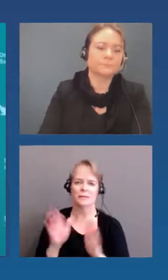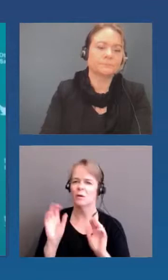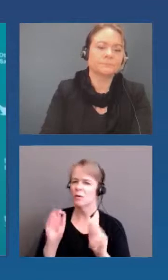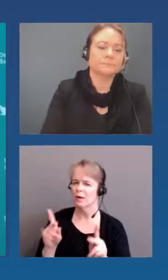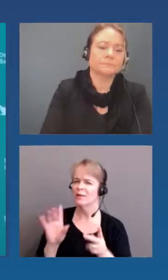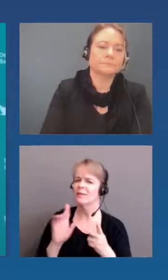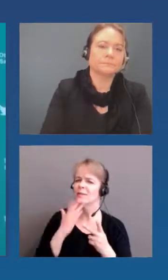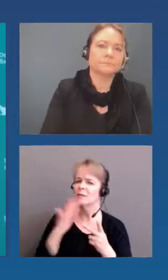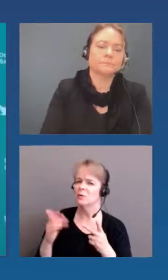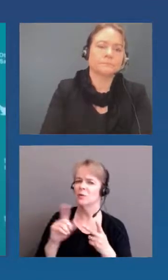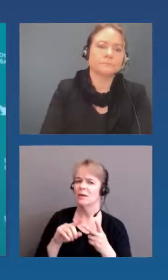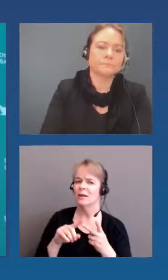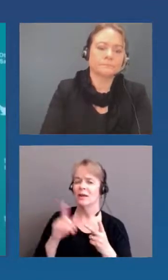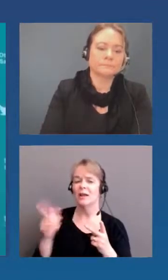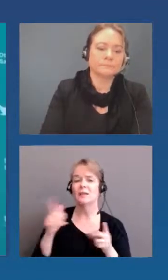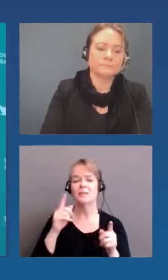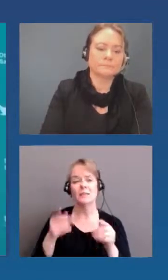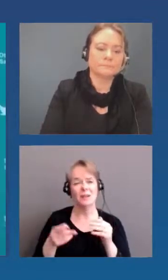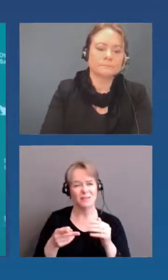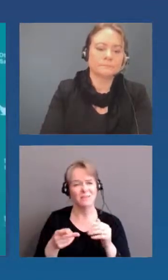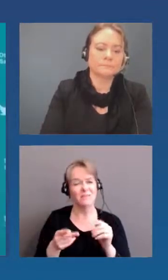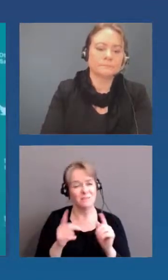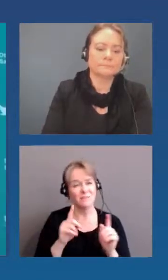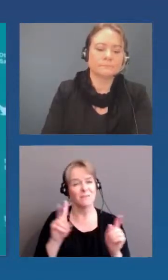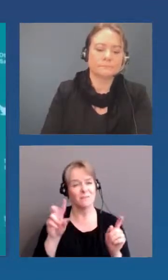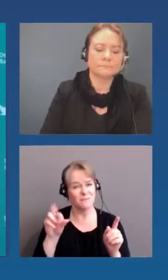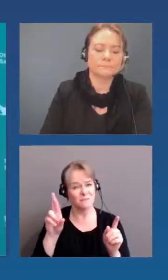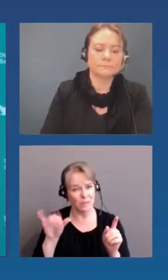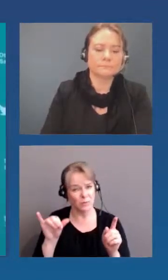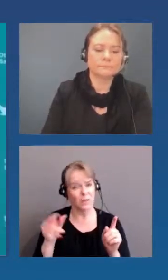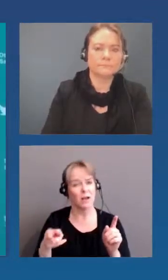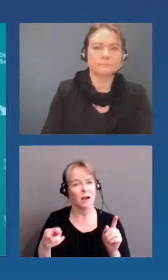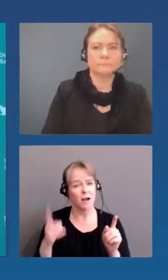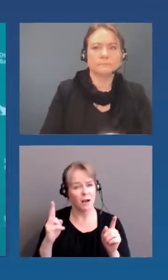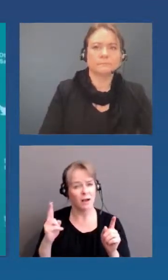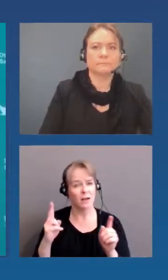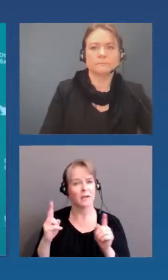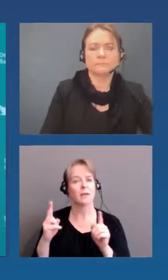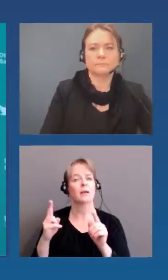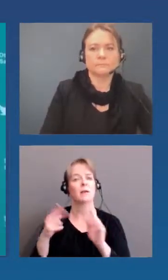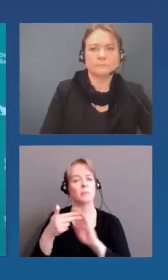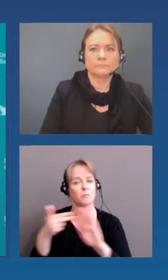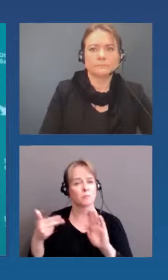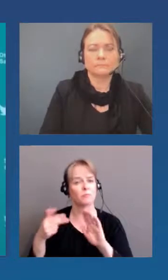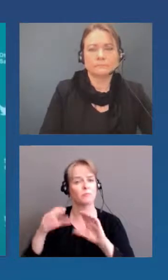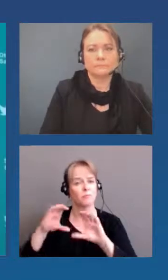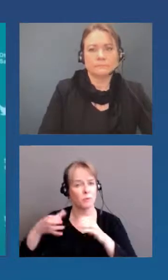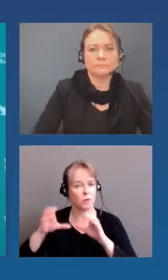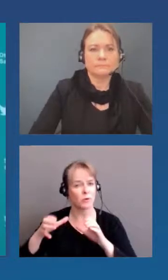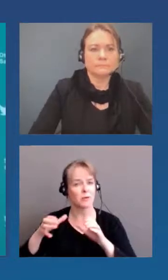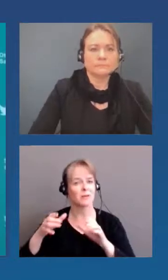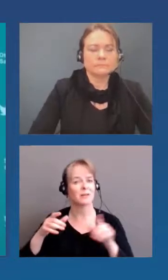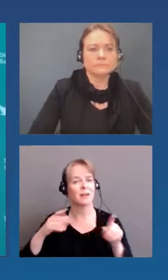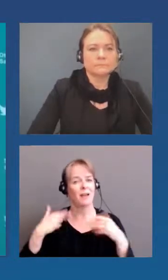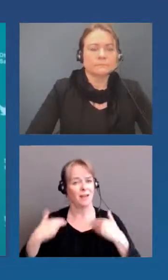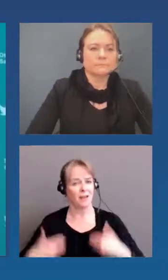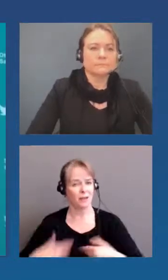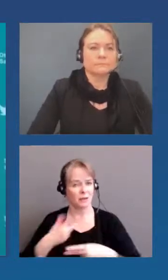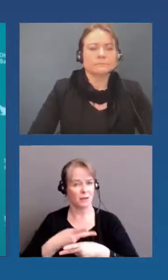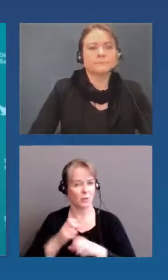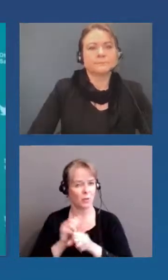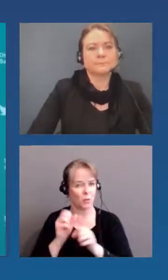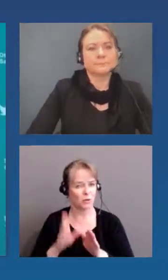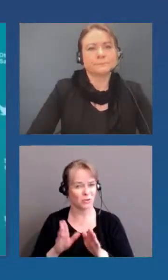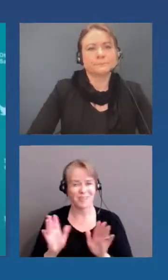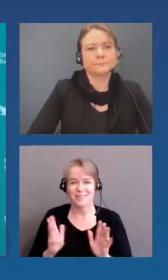very high priority category who will be able to actually pre-register starting Wednesday? And when we talk about those in